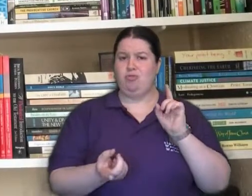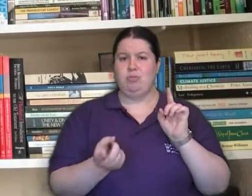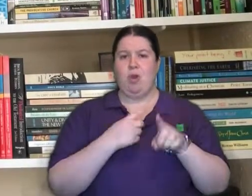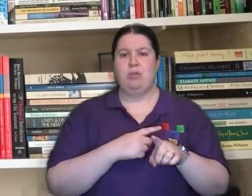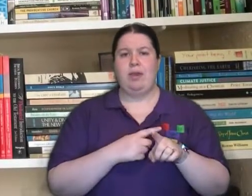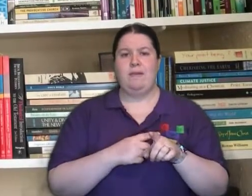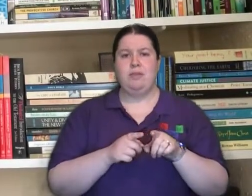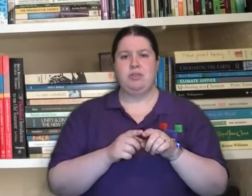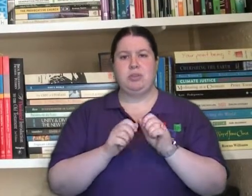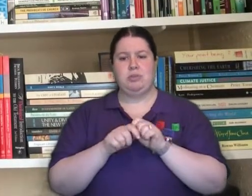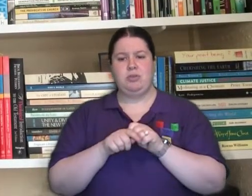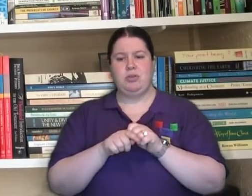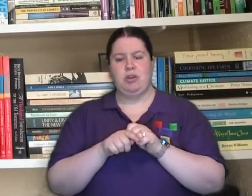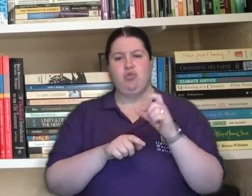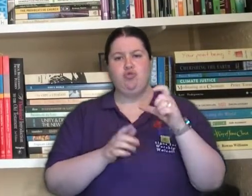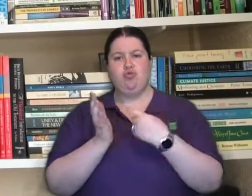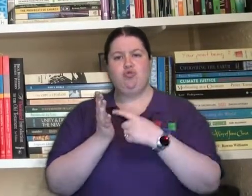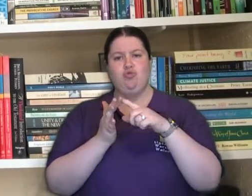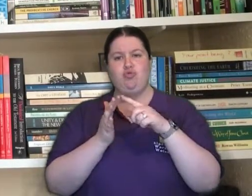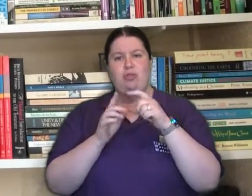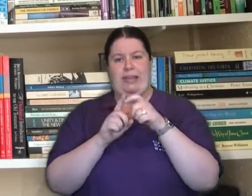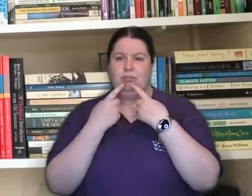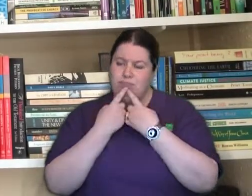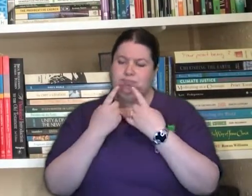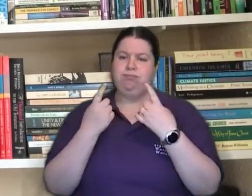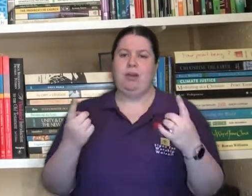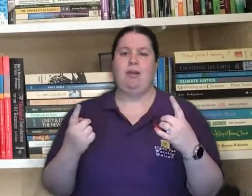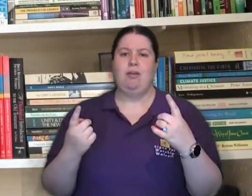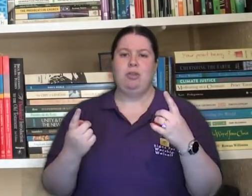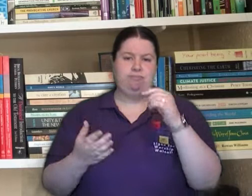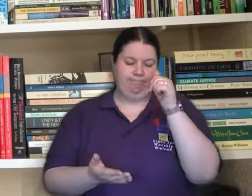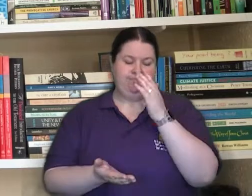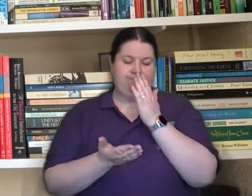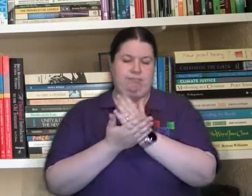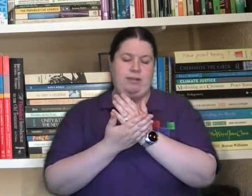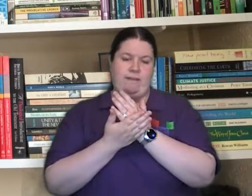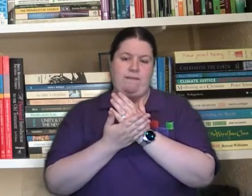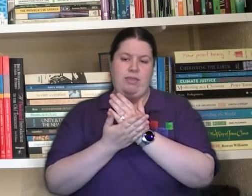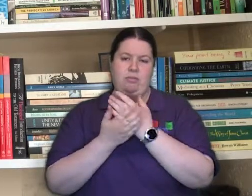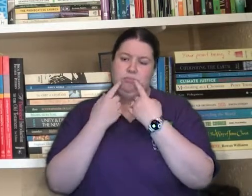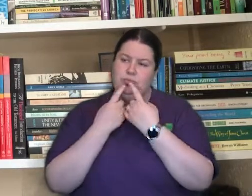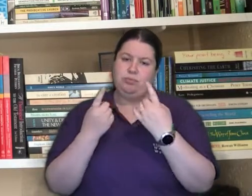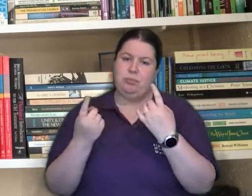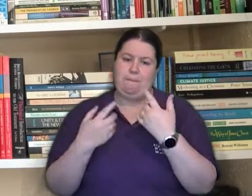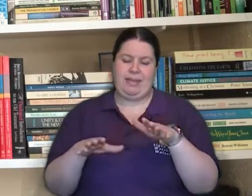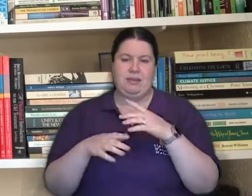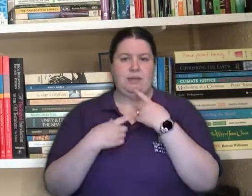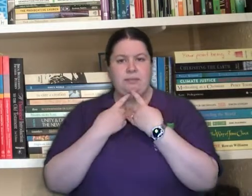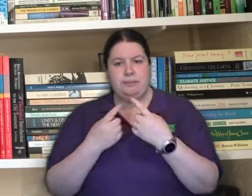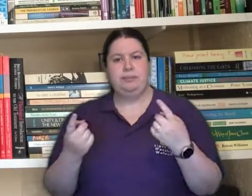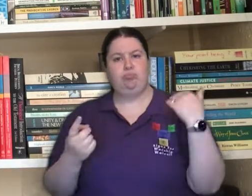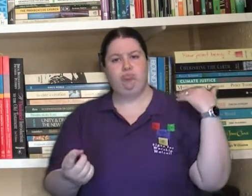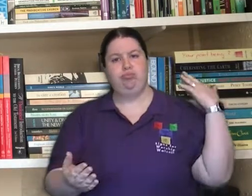In response to what we've heard, we'll say the creed together, and it's that timeless declaration of faith that's been said through